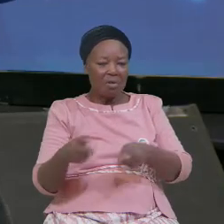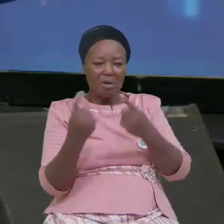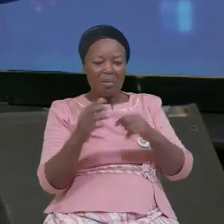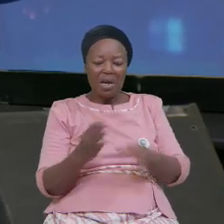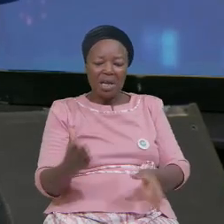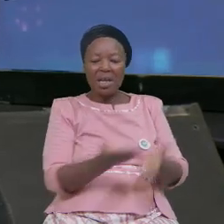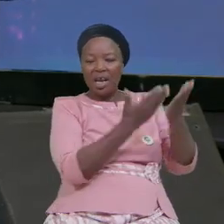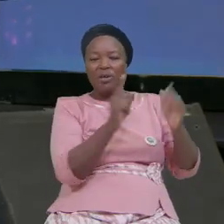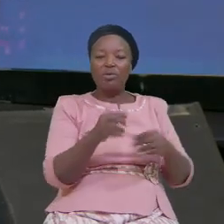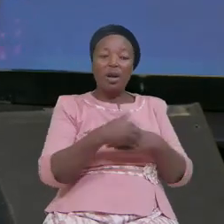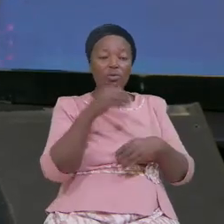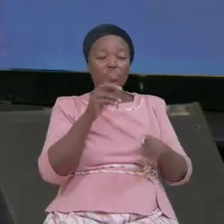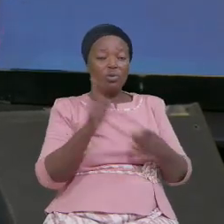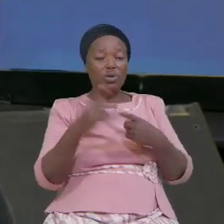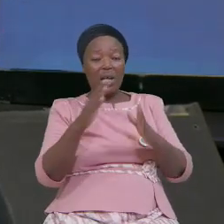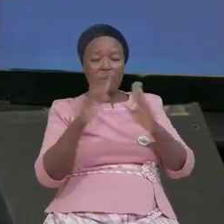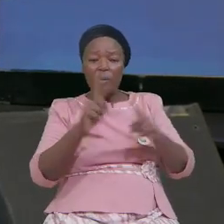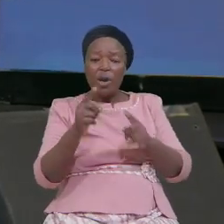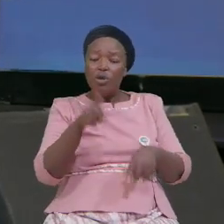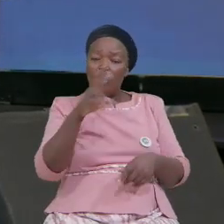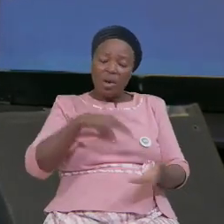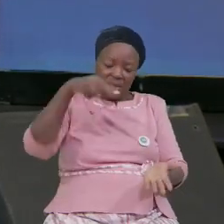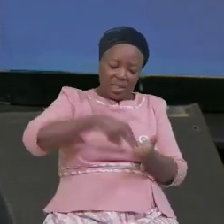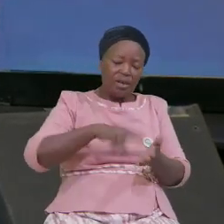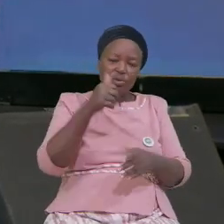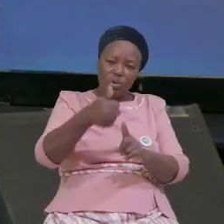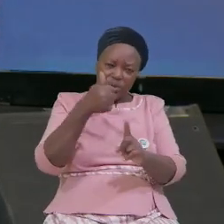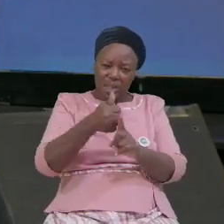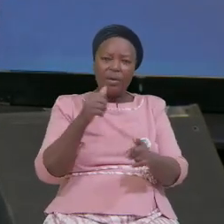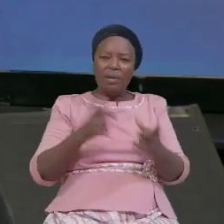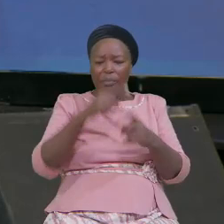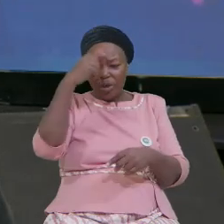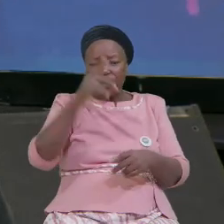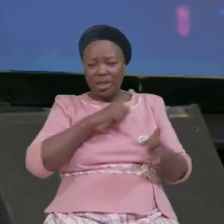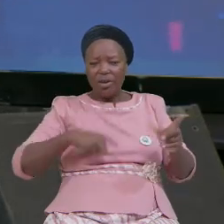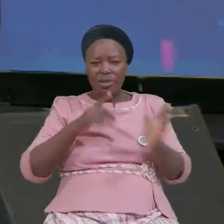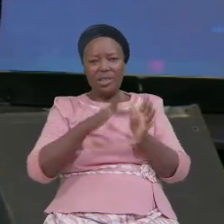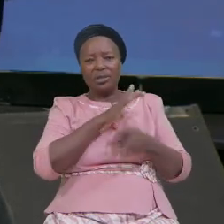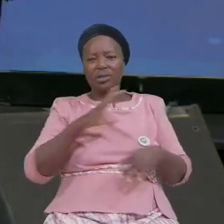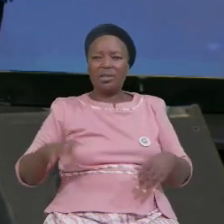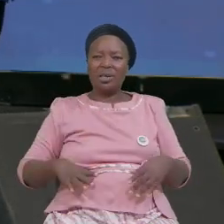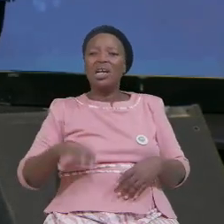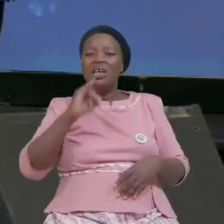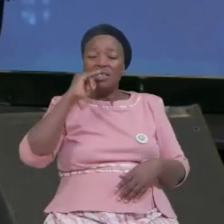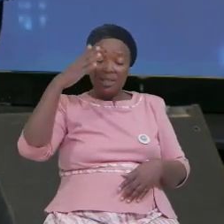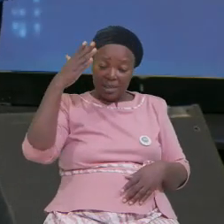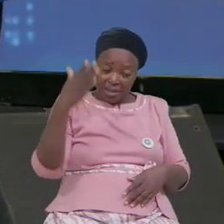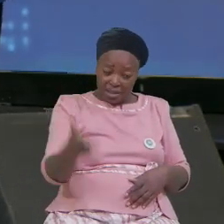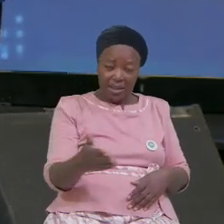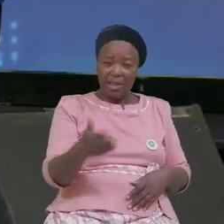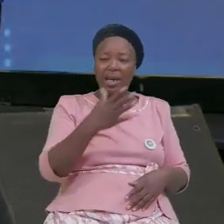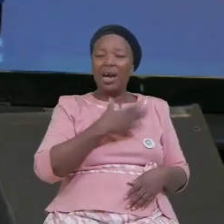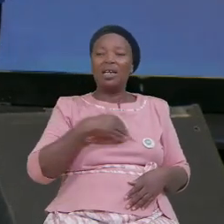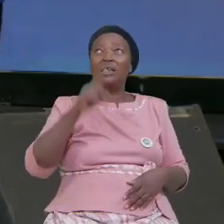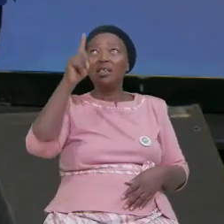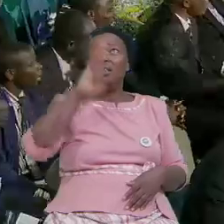You will rise up yourself, because the Lord Jesus Christ is there, and he's going to do